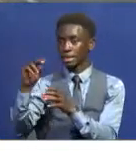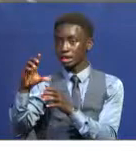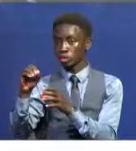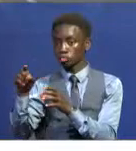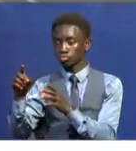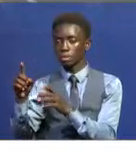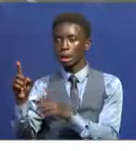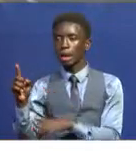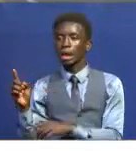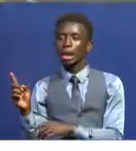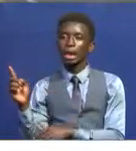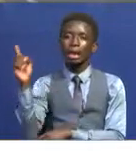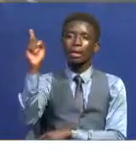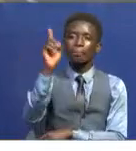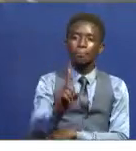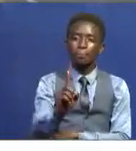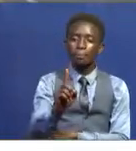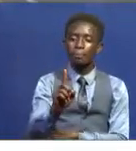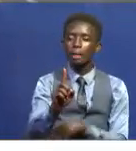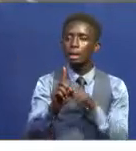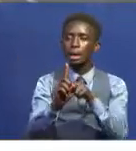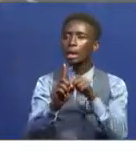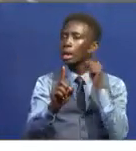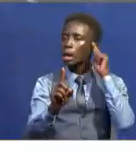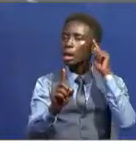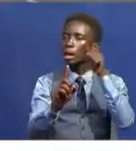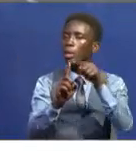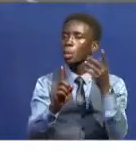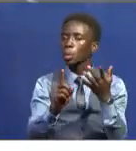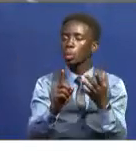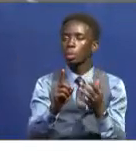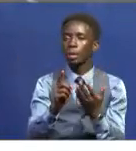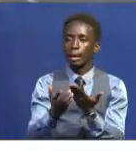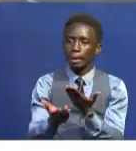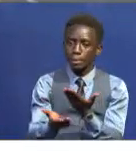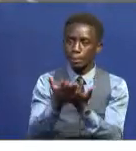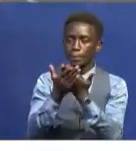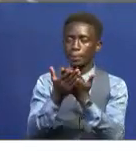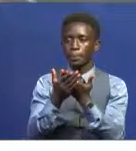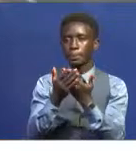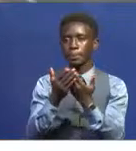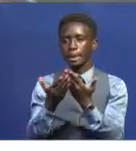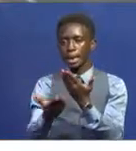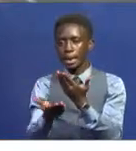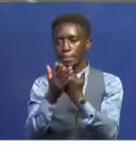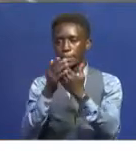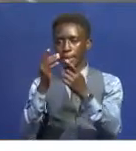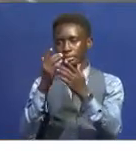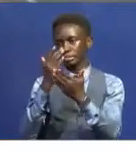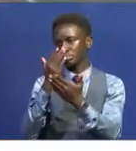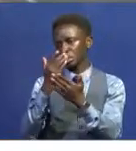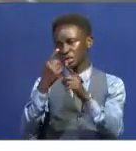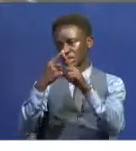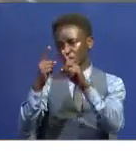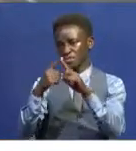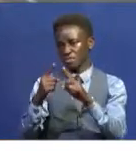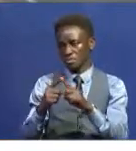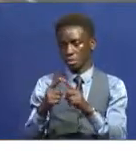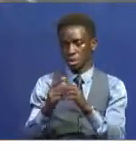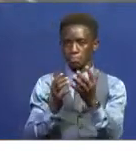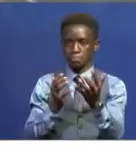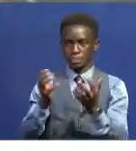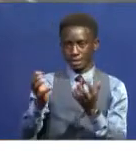assist, to aid different forms of trade, and also create